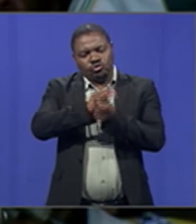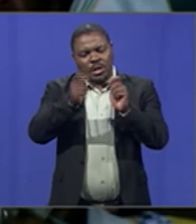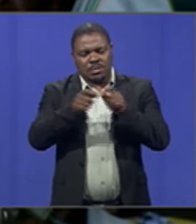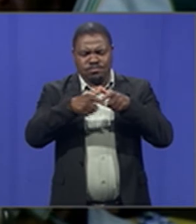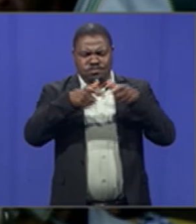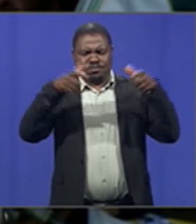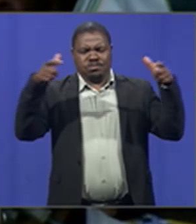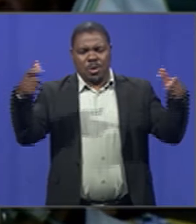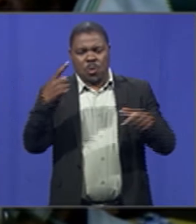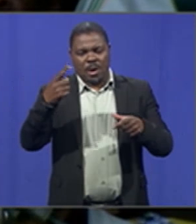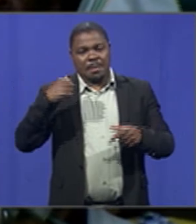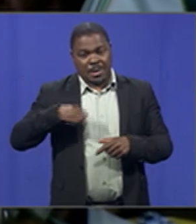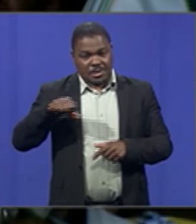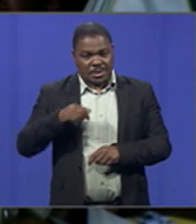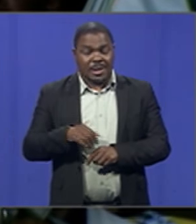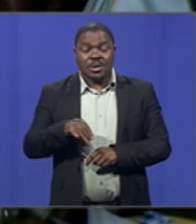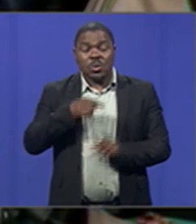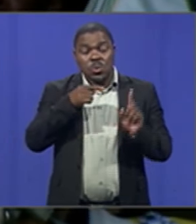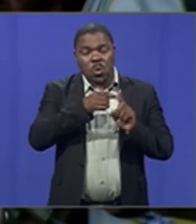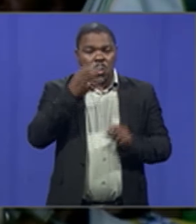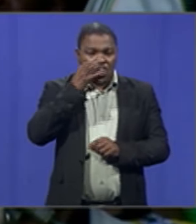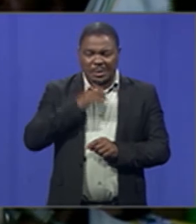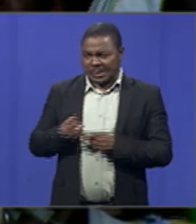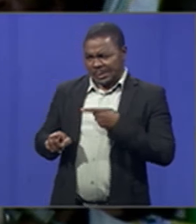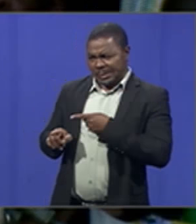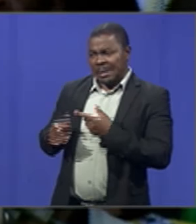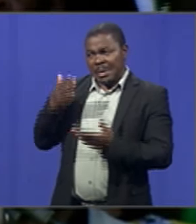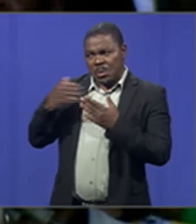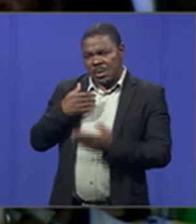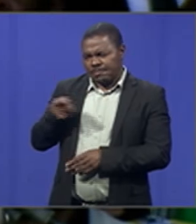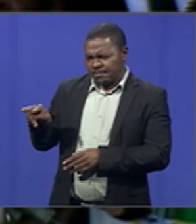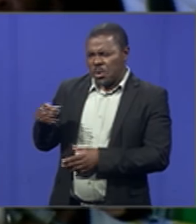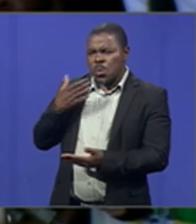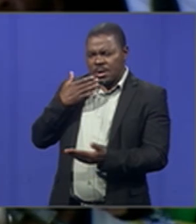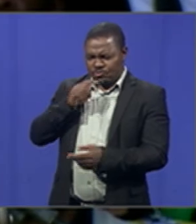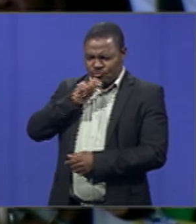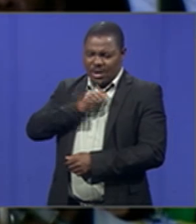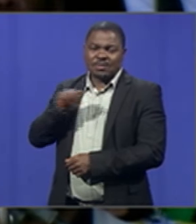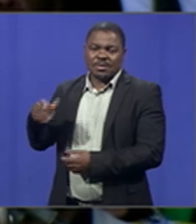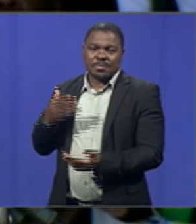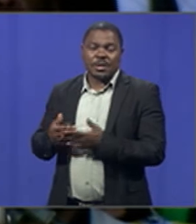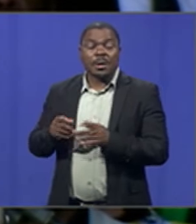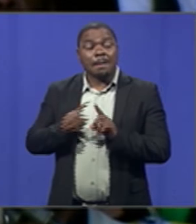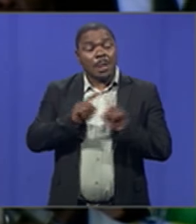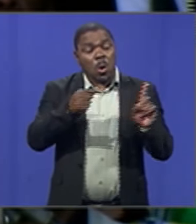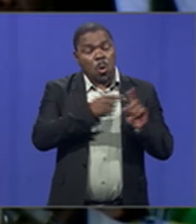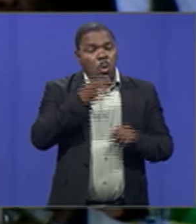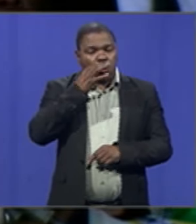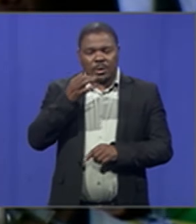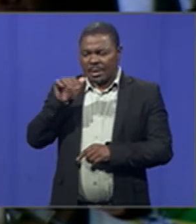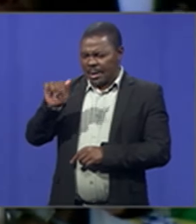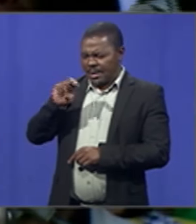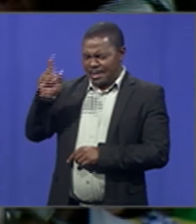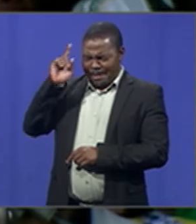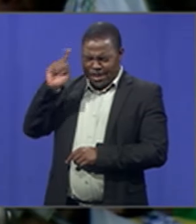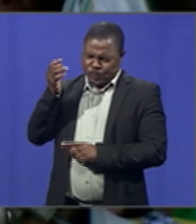dumela gore lekoko le tlhoka go supa gore e ka nna le le ikanyegang, a re ANC e tlhoka go supa boprofessionale le puso